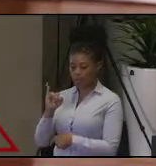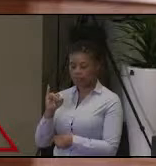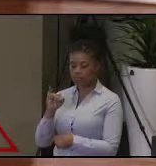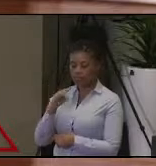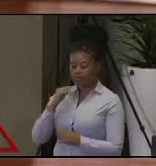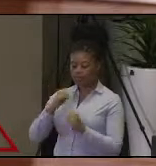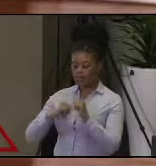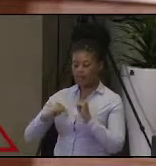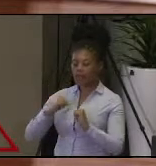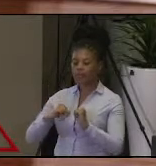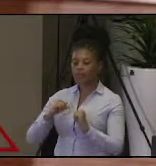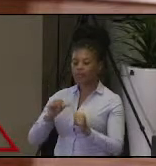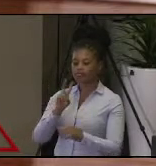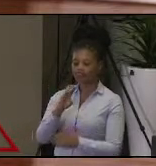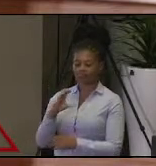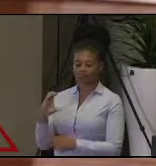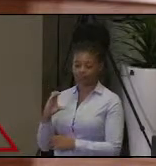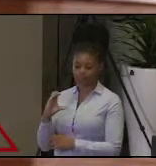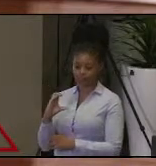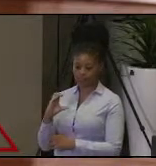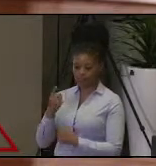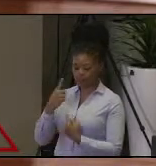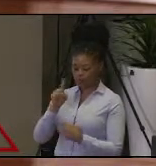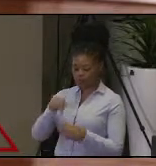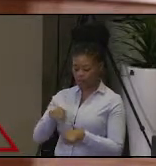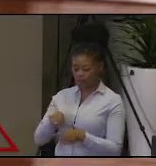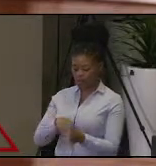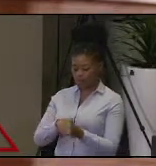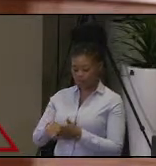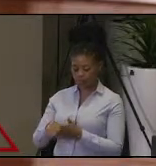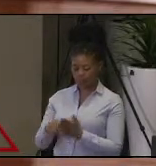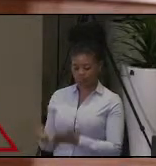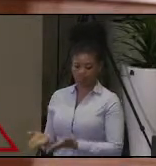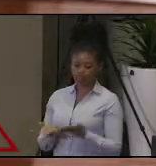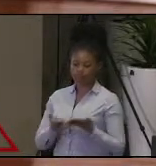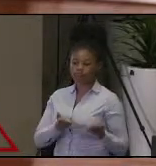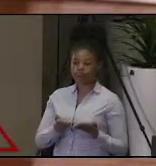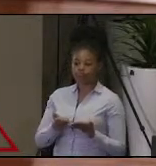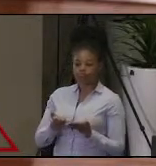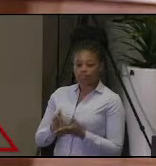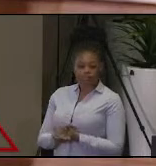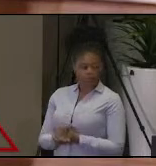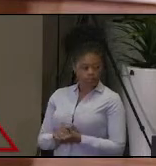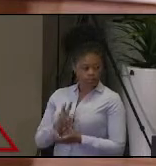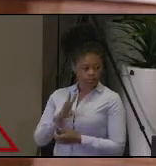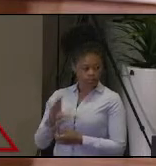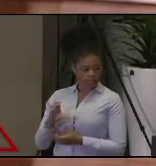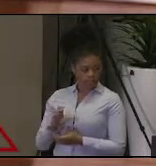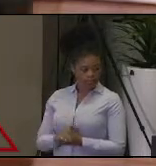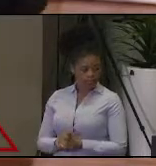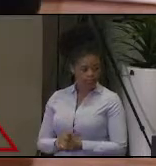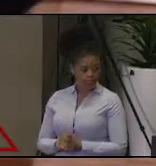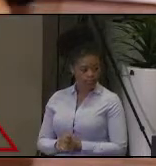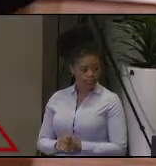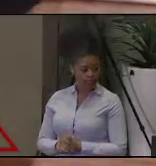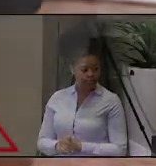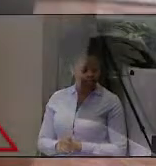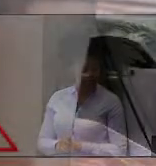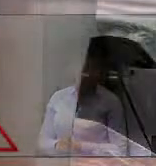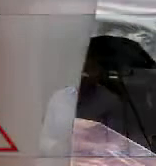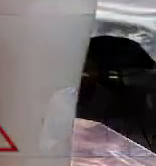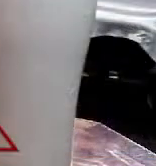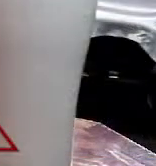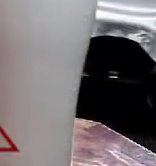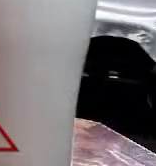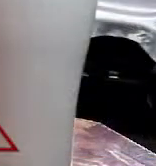the acting Vice Chancellor for this week. Over to you, Vice Chancellor. We said we're dropping